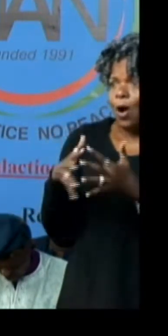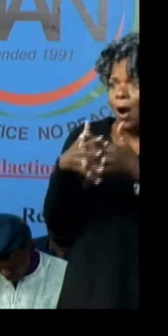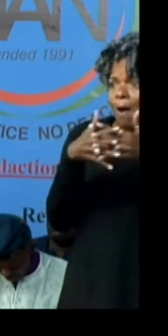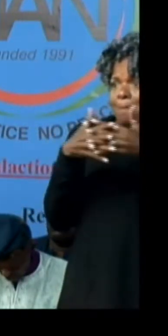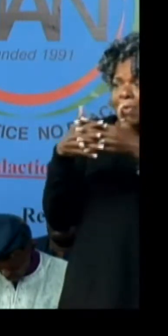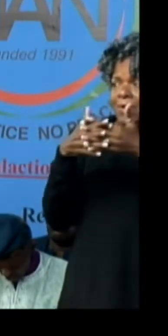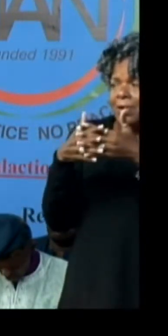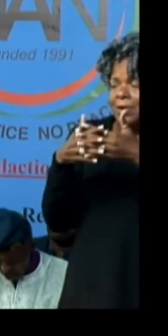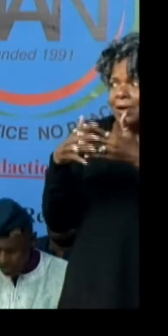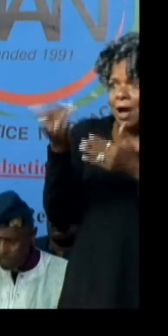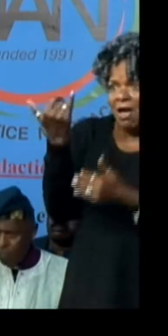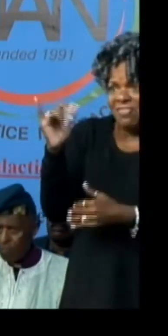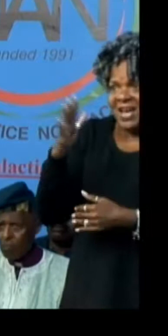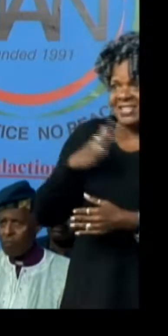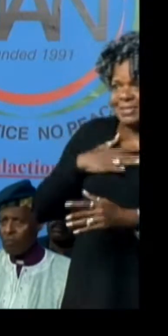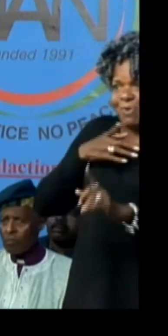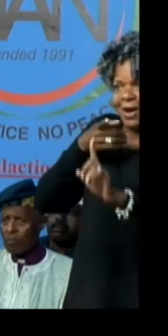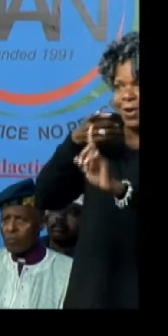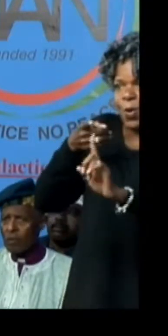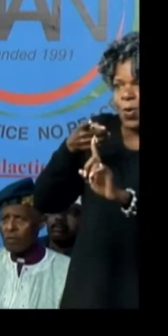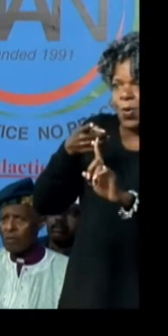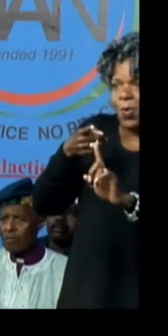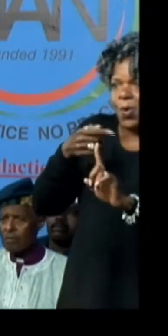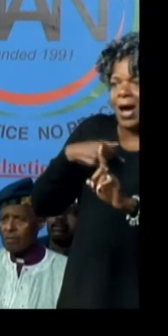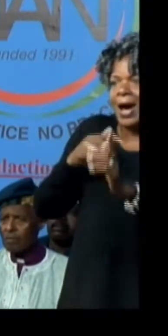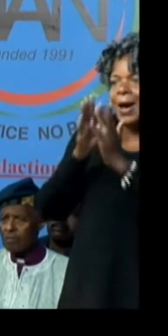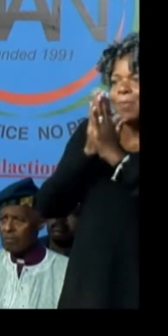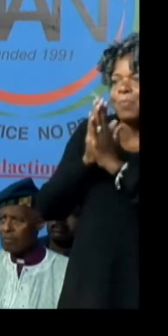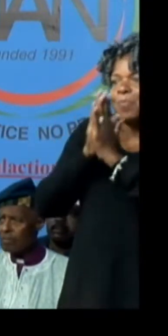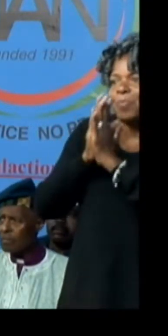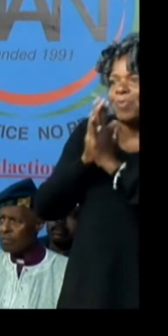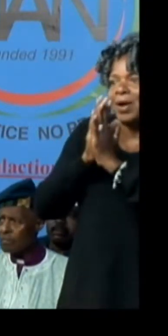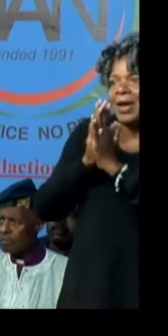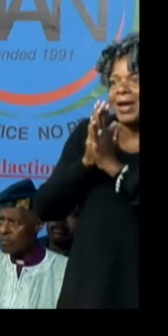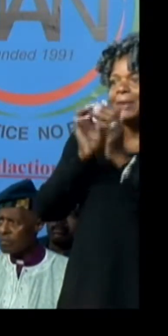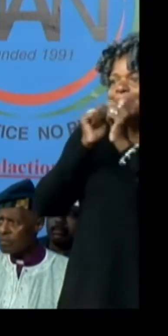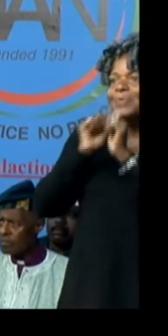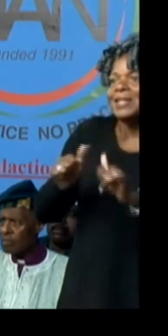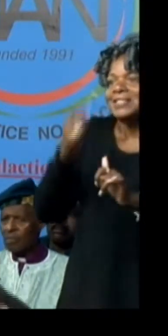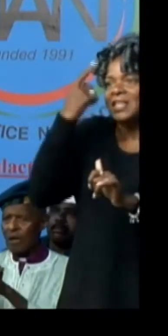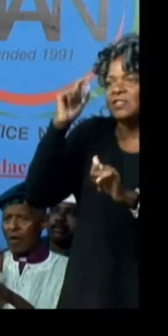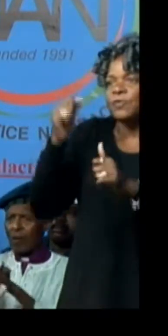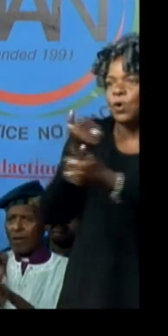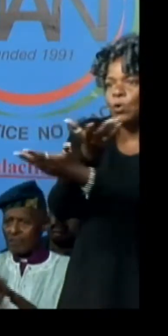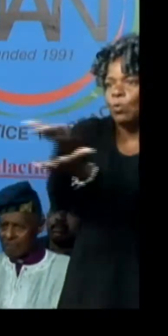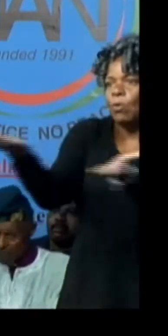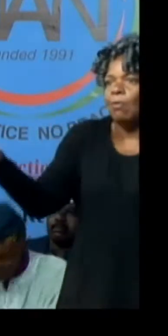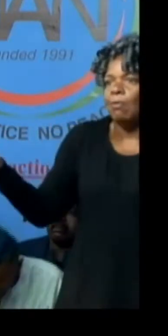hope, and my best wishes and prayers and blessings. Thank you.